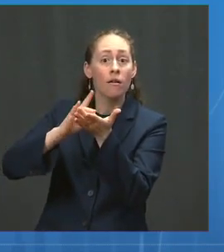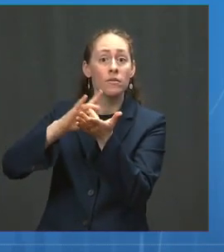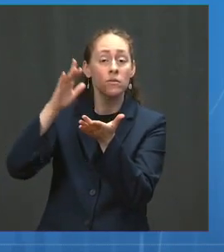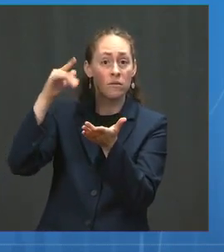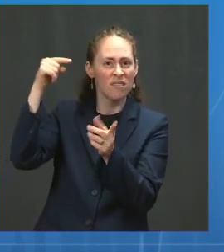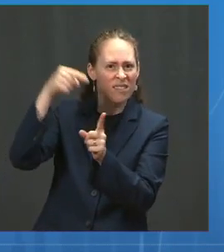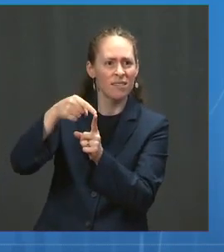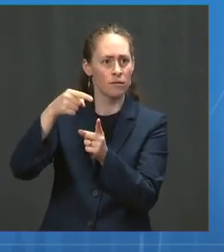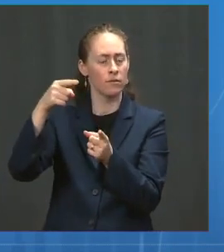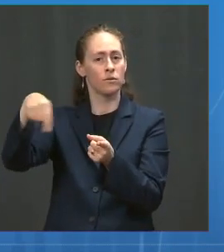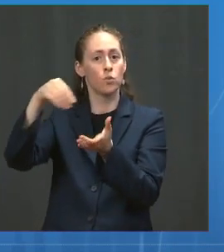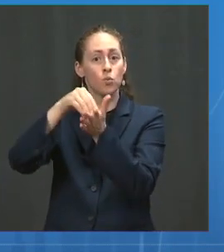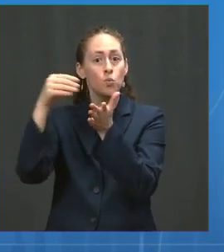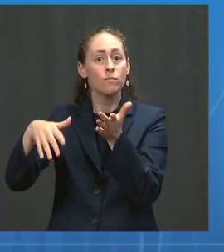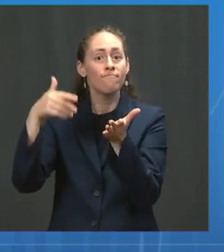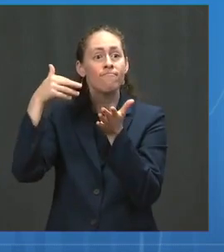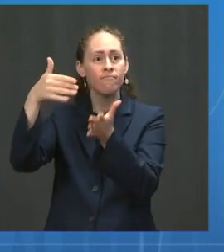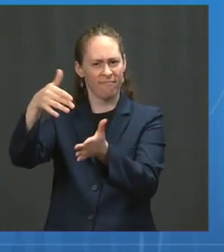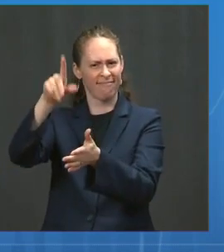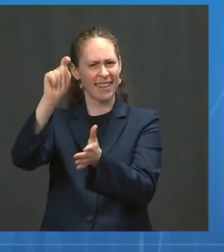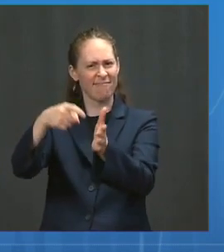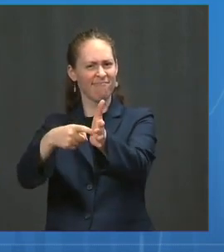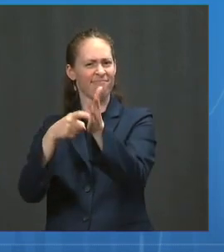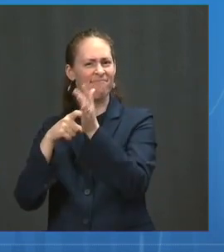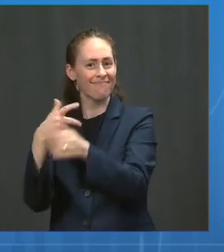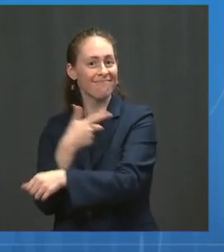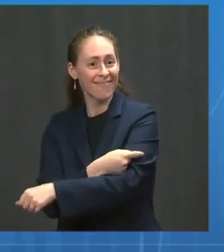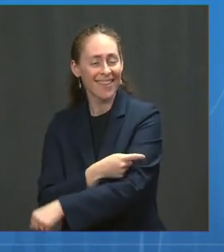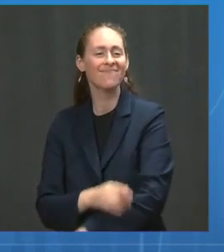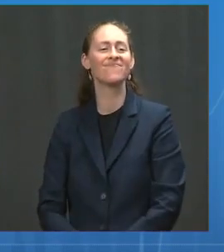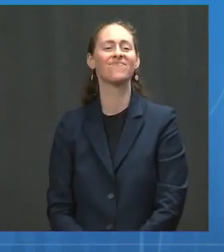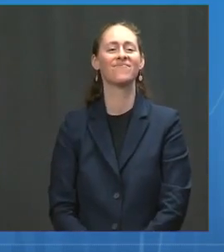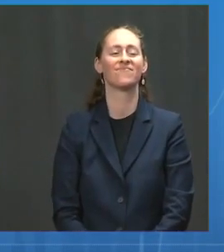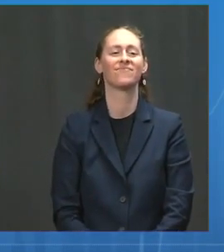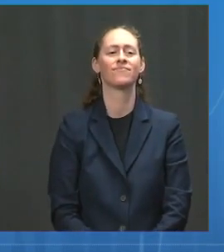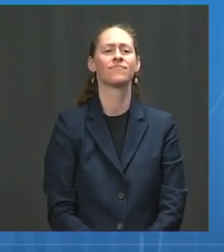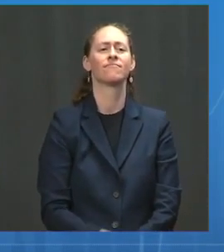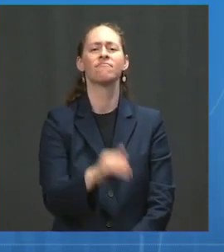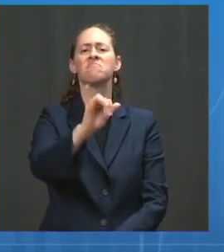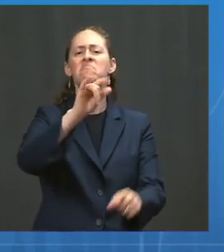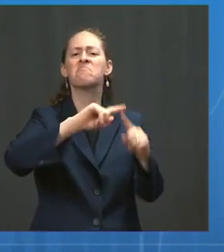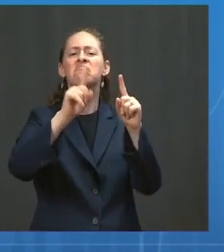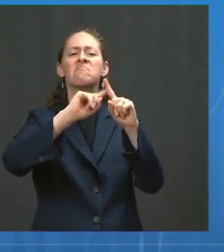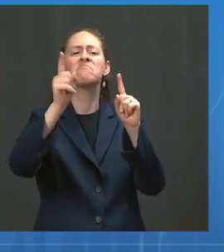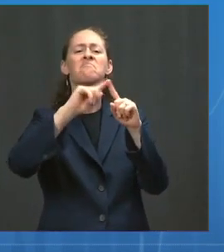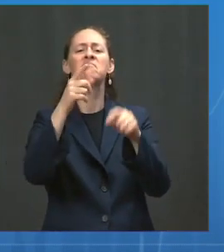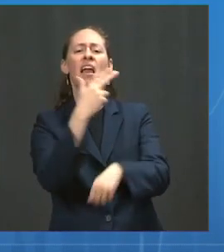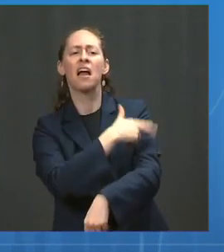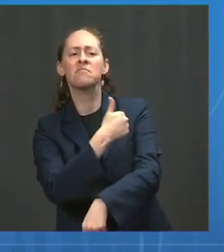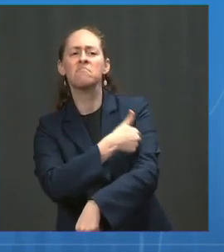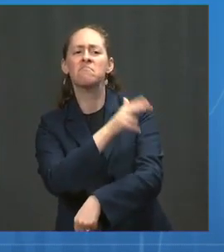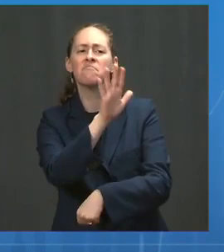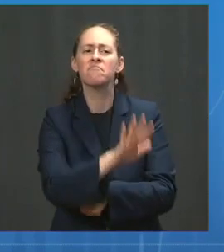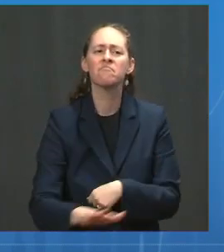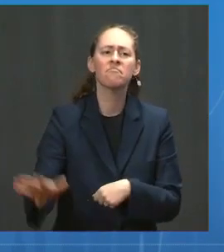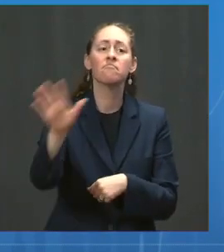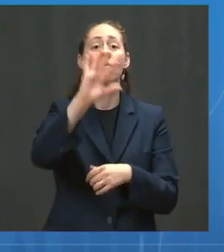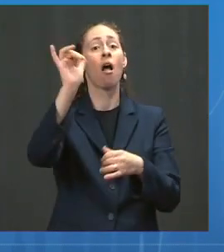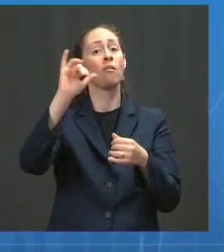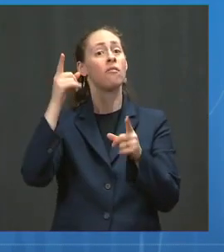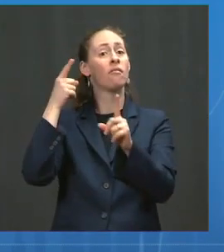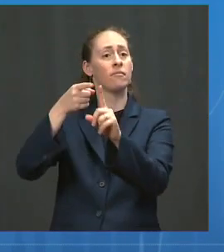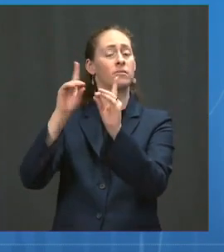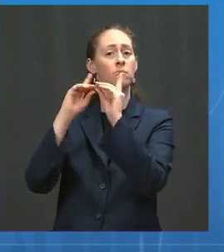Nationwide, over 100 hospital and healthcare systems, including the Department of Veteran Affairs, are requiring vaccinations for their